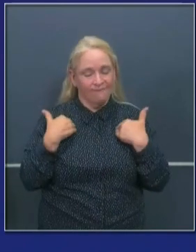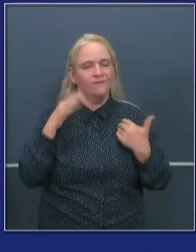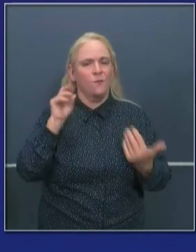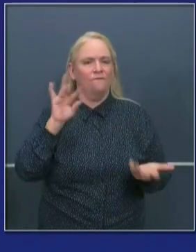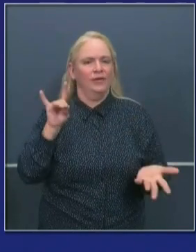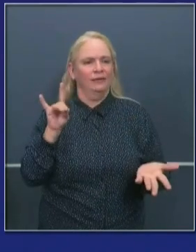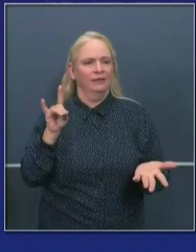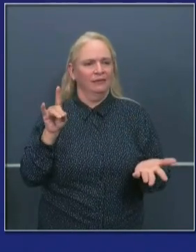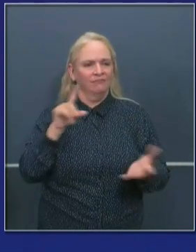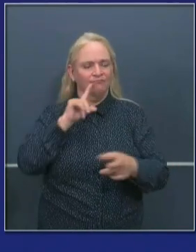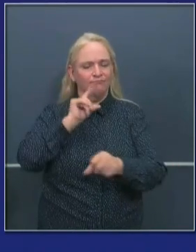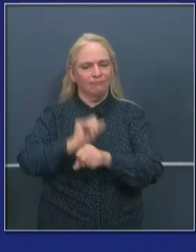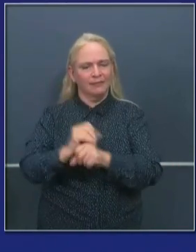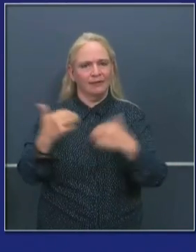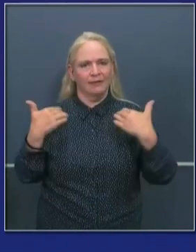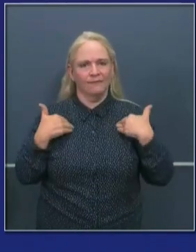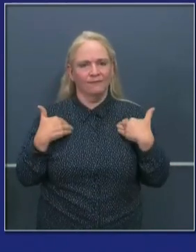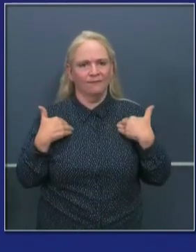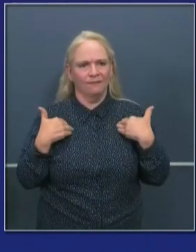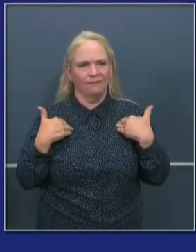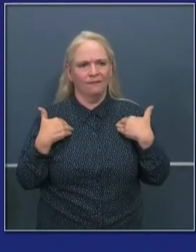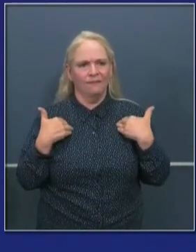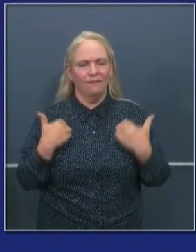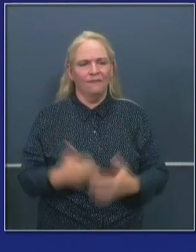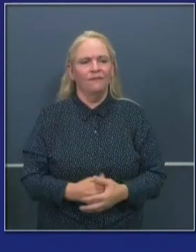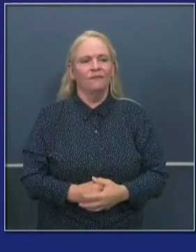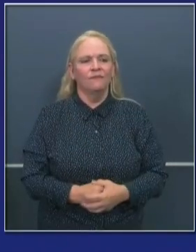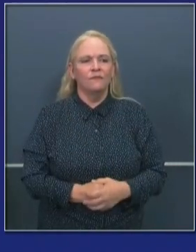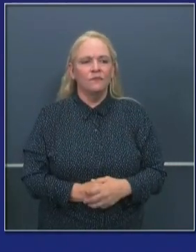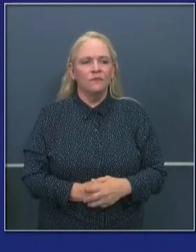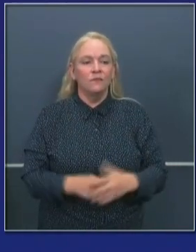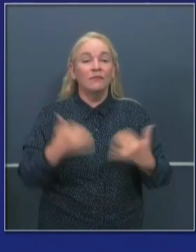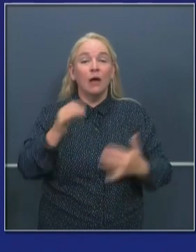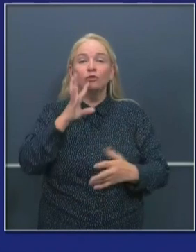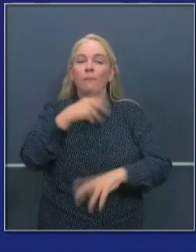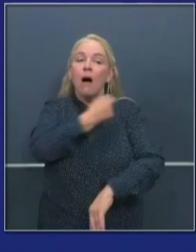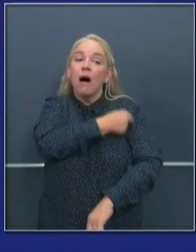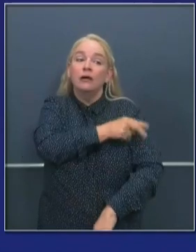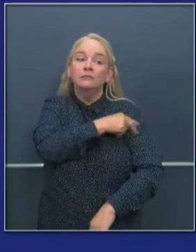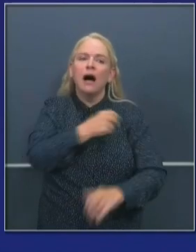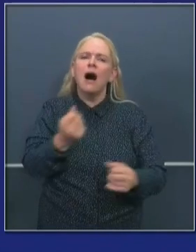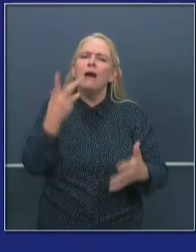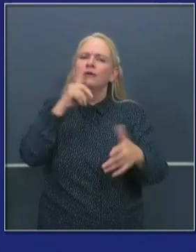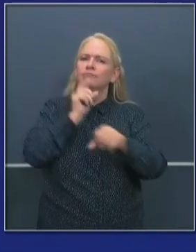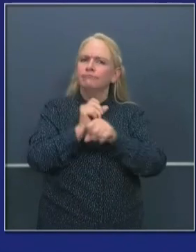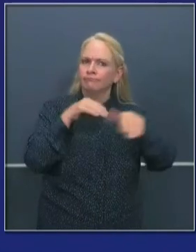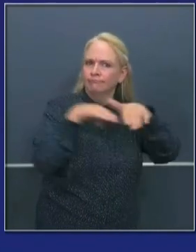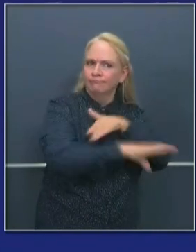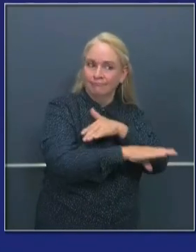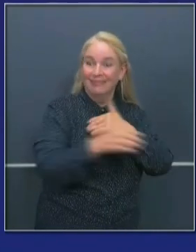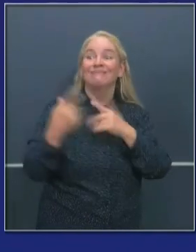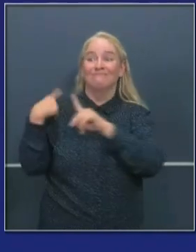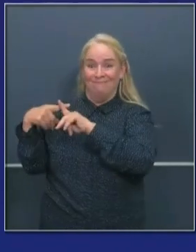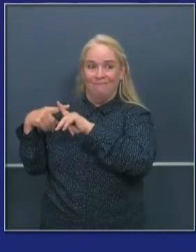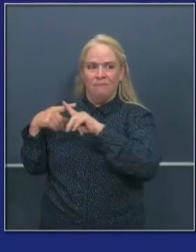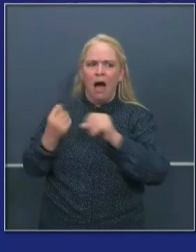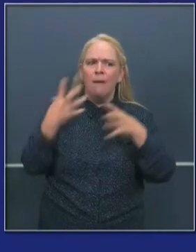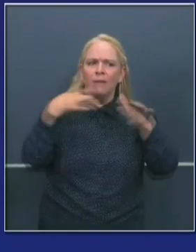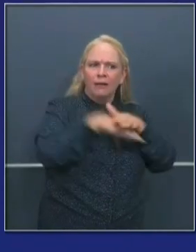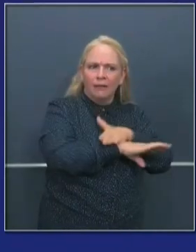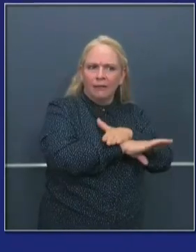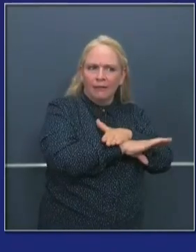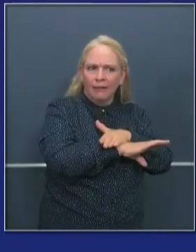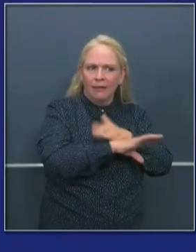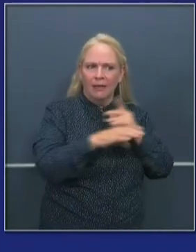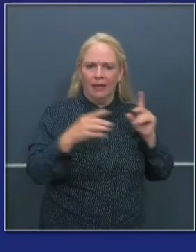today. Hospitalizations, as you see positivity rates go up, total number of cases that are identified as positive, we're going to see a trend